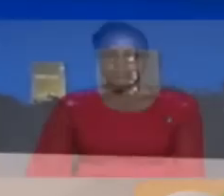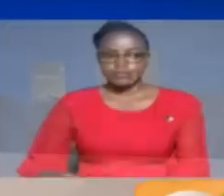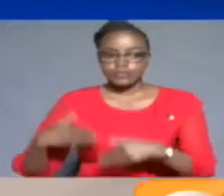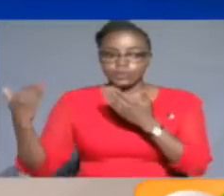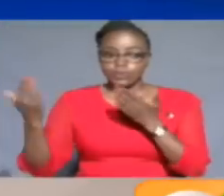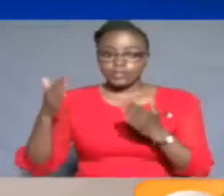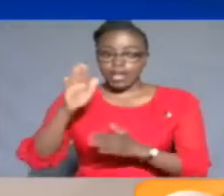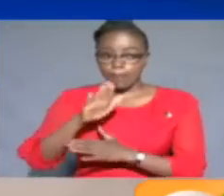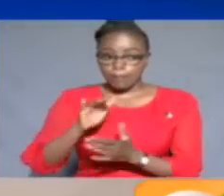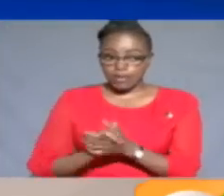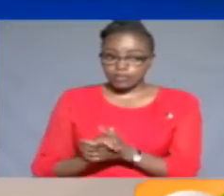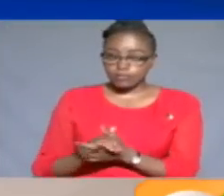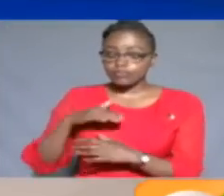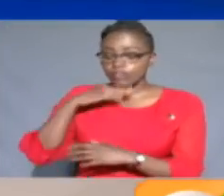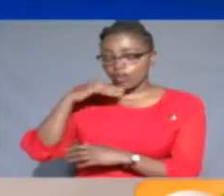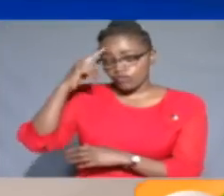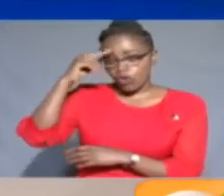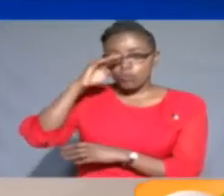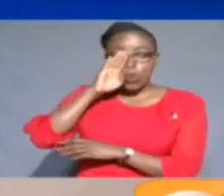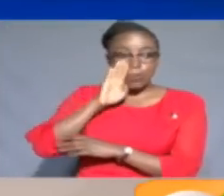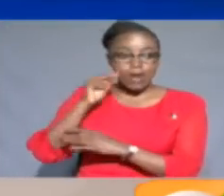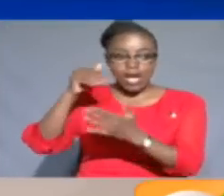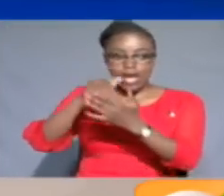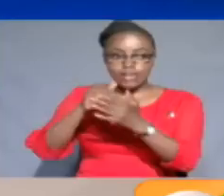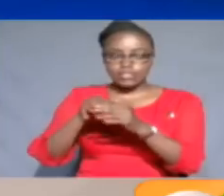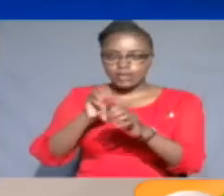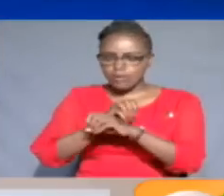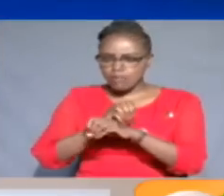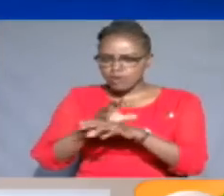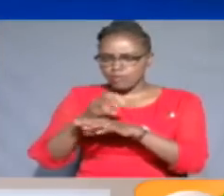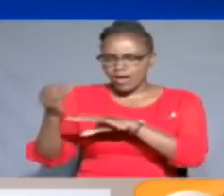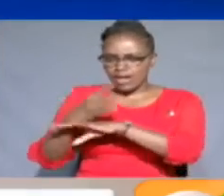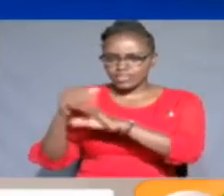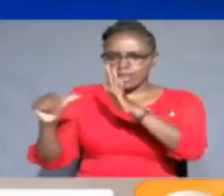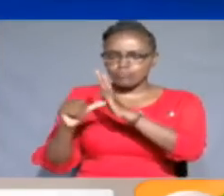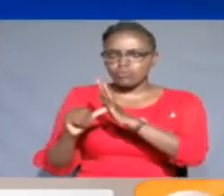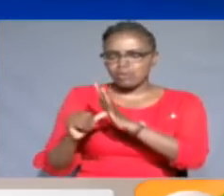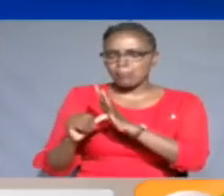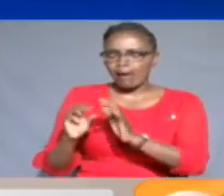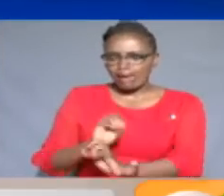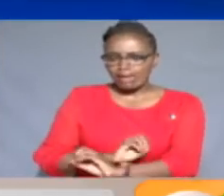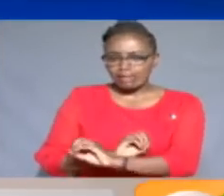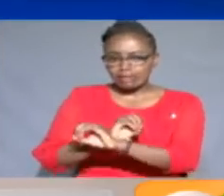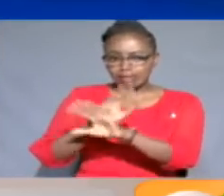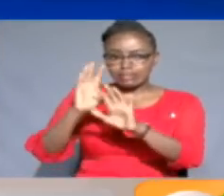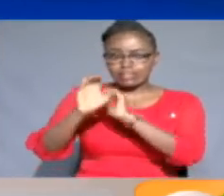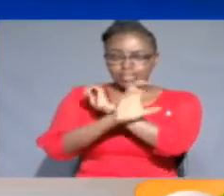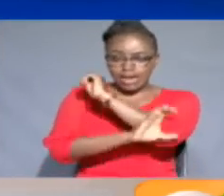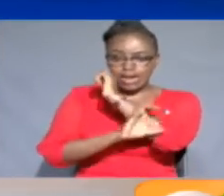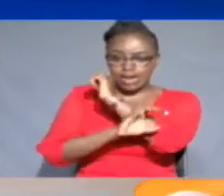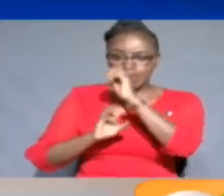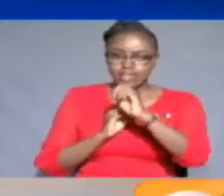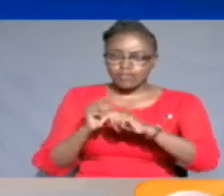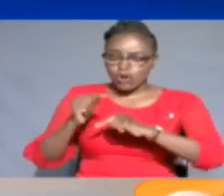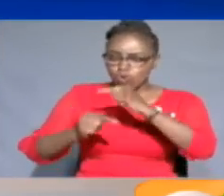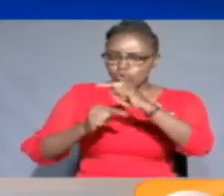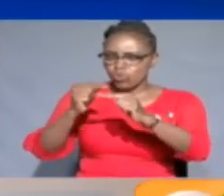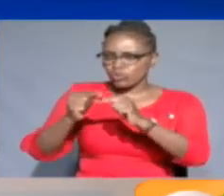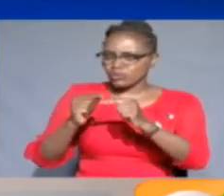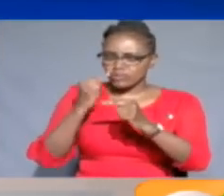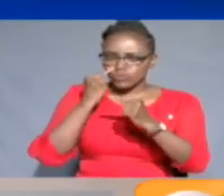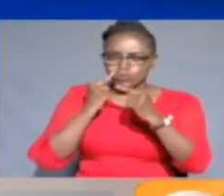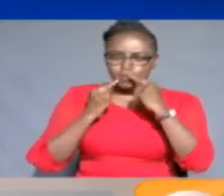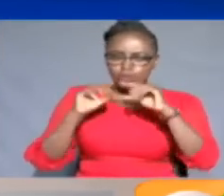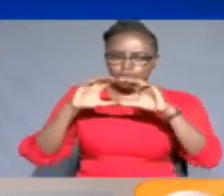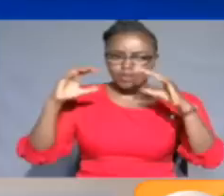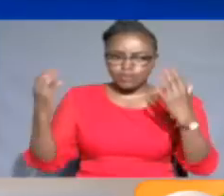Welcome back. Now, the death of Bob Kolimo has once again brought to the fore the cancer problem in the country, and it continues to cause grief